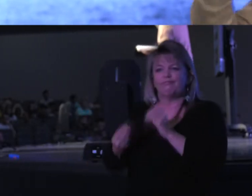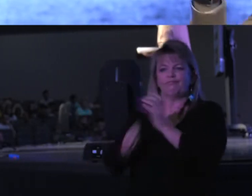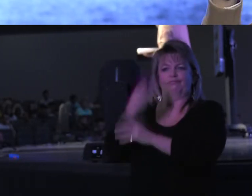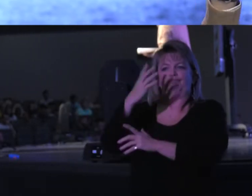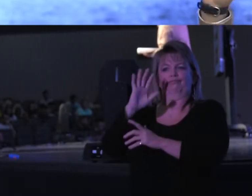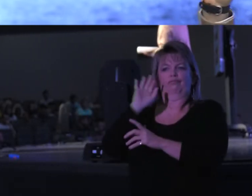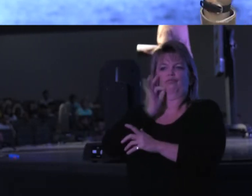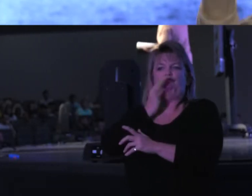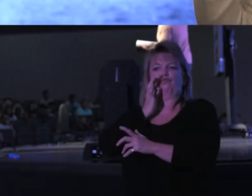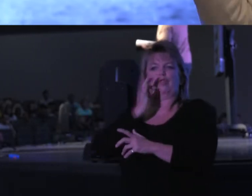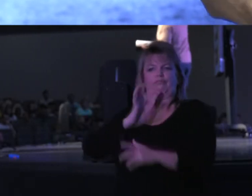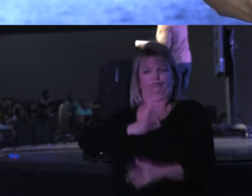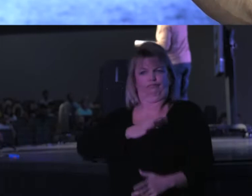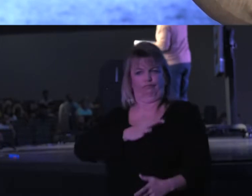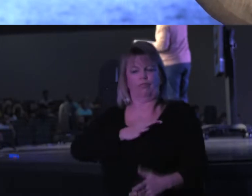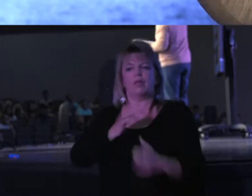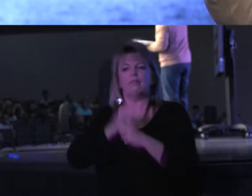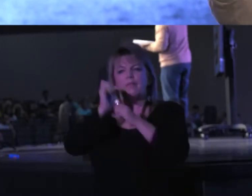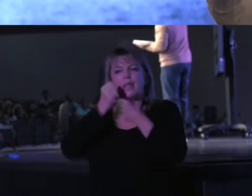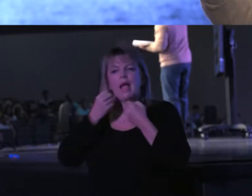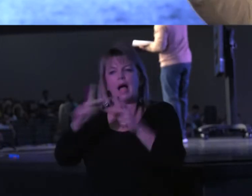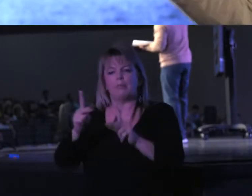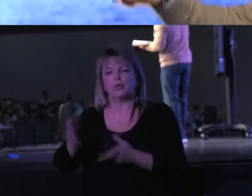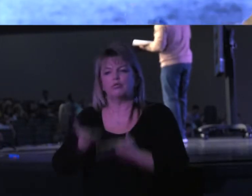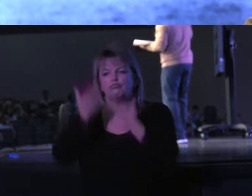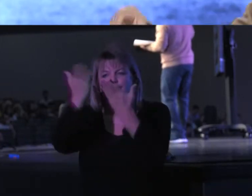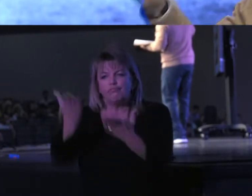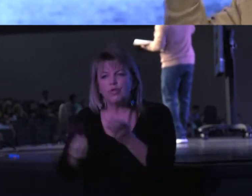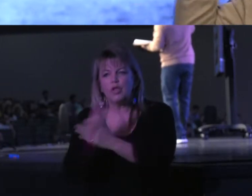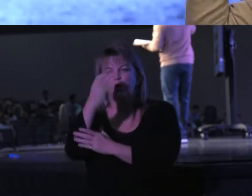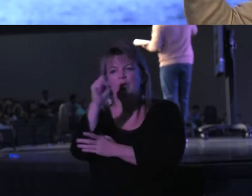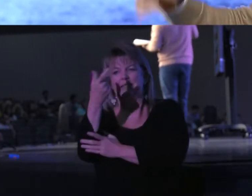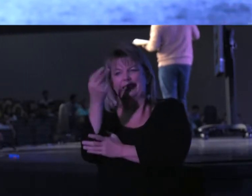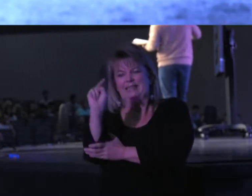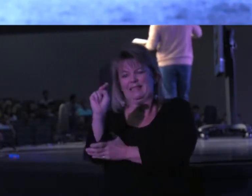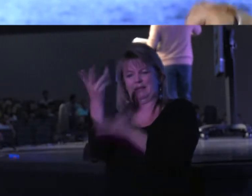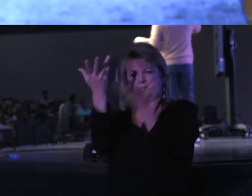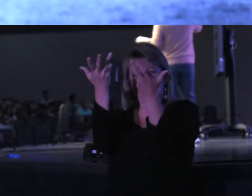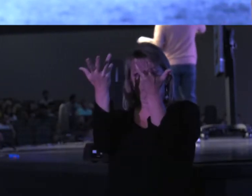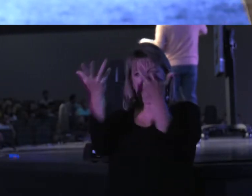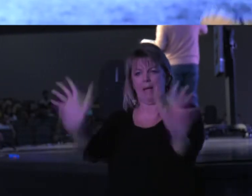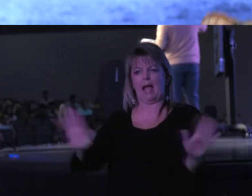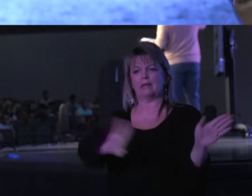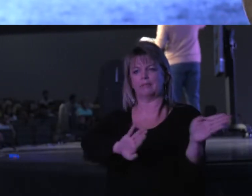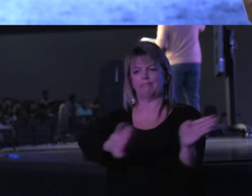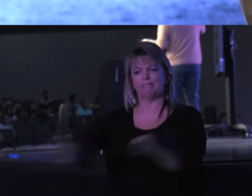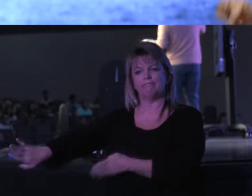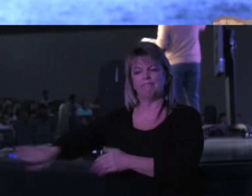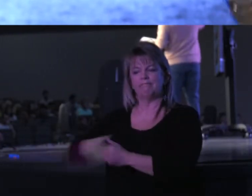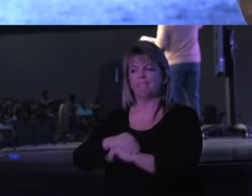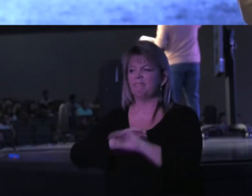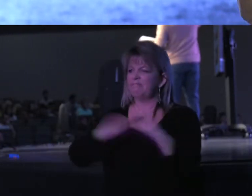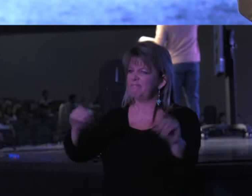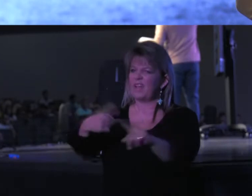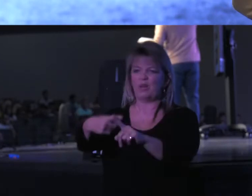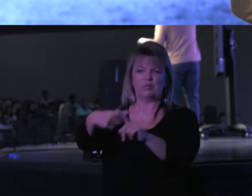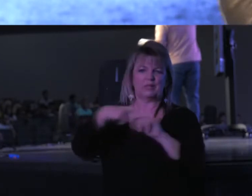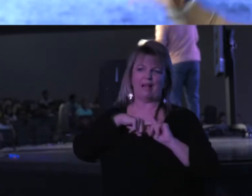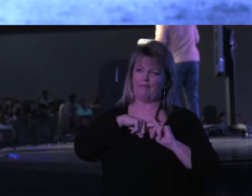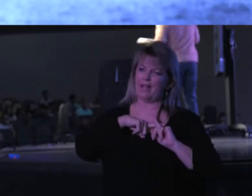the opportunity to bear fruit, the growing season, has passed, and no